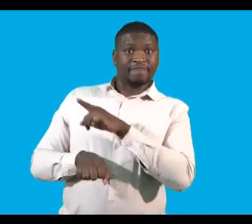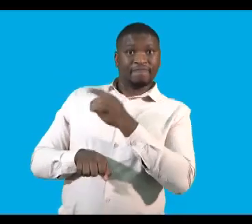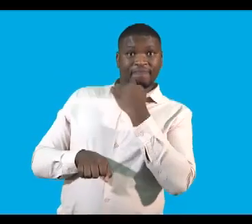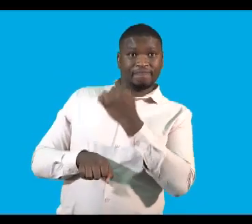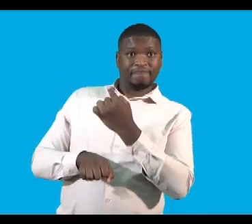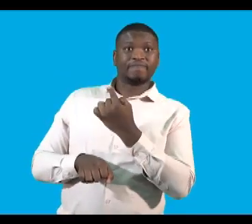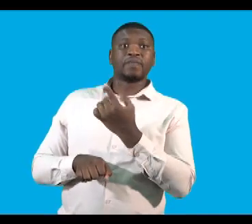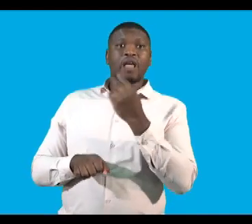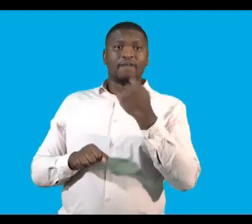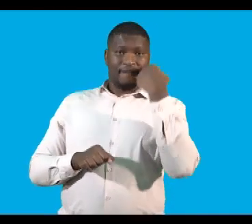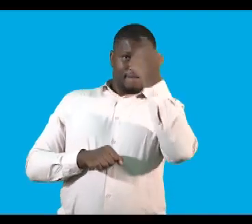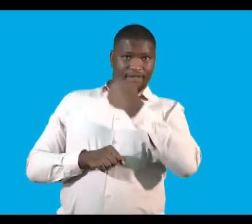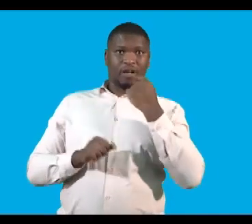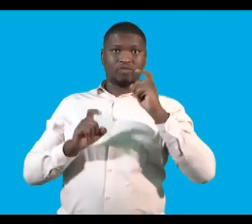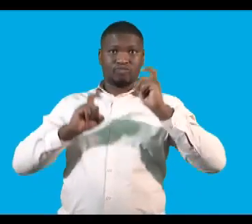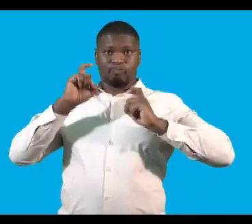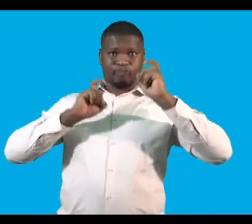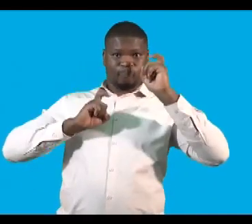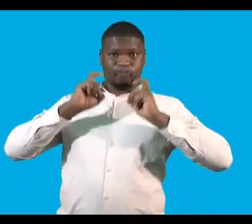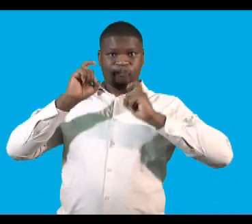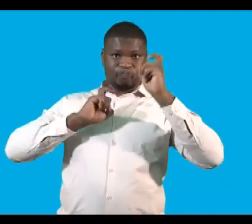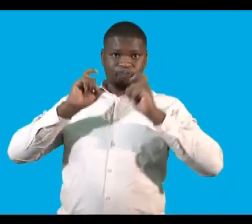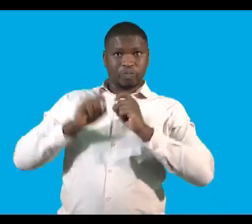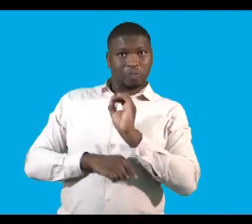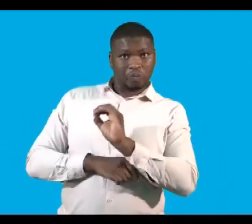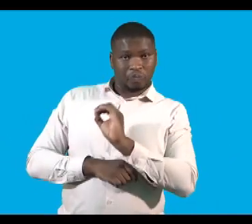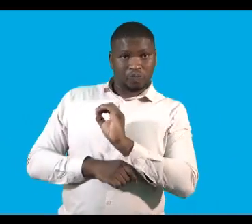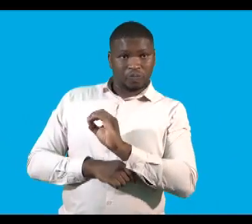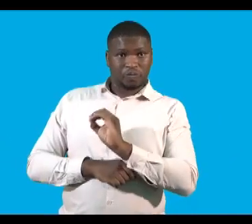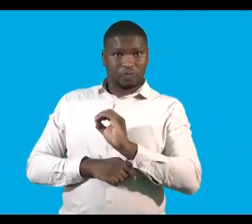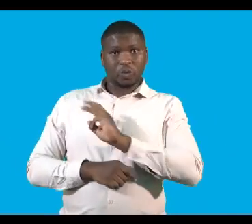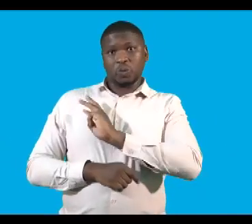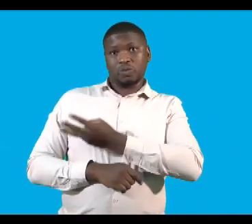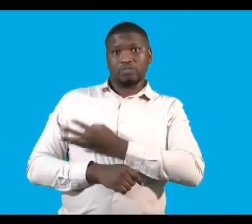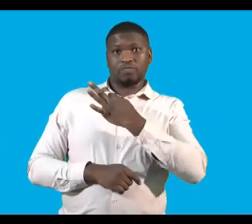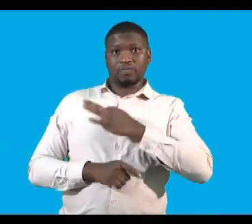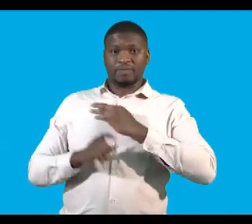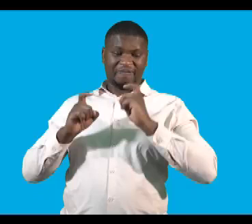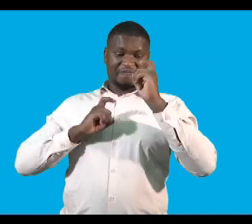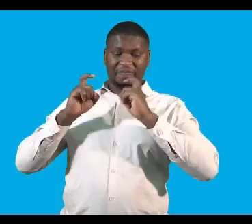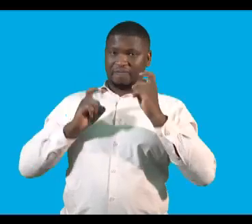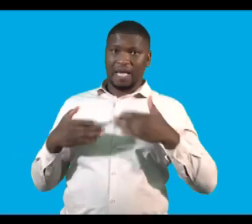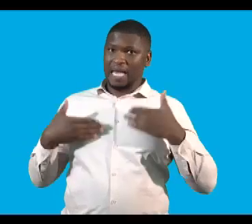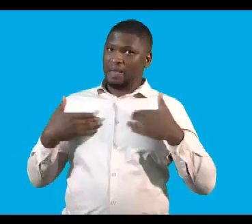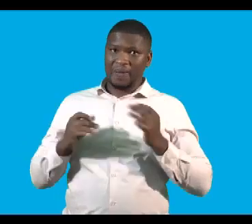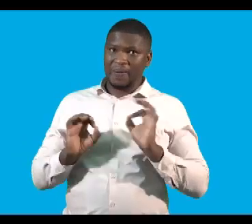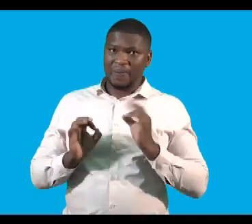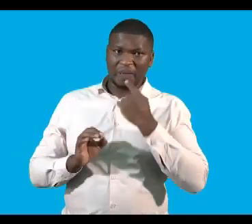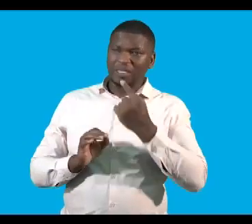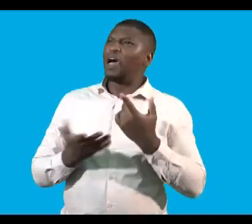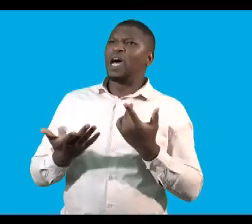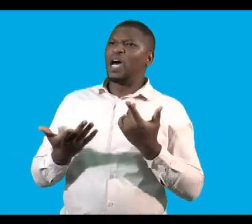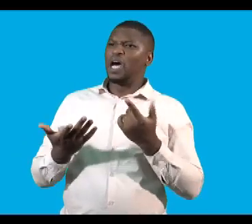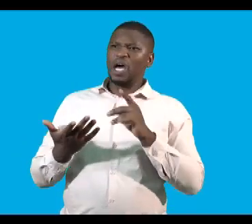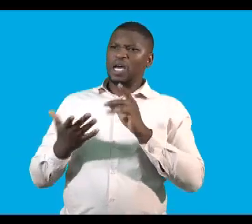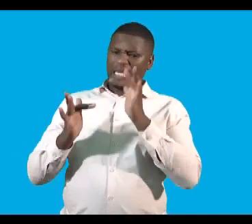then we have facial expression in this character at the bottom. She does not seem very happy. She says, "Why is